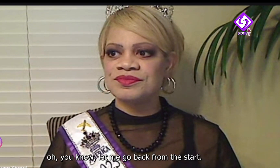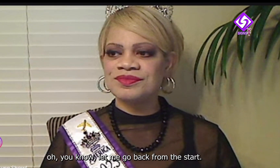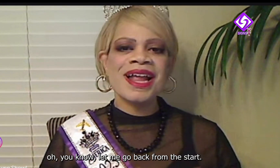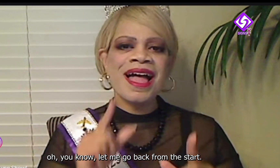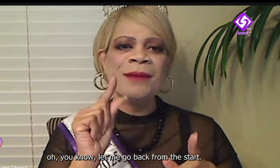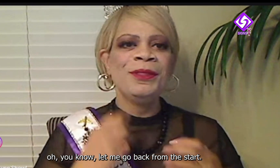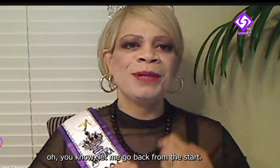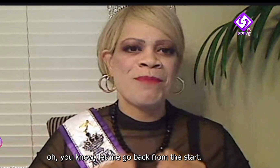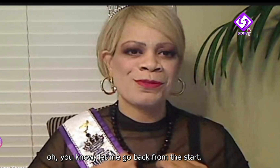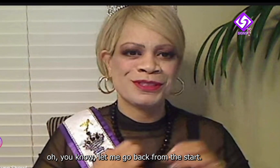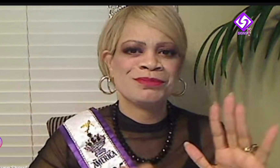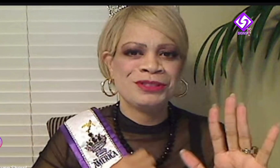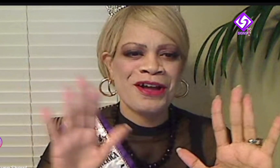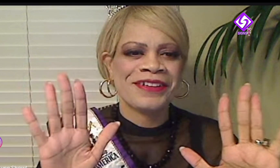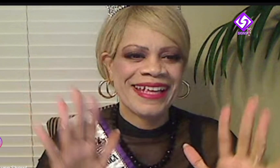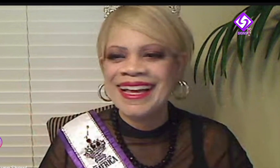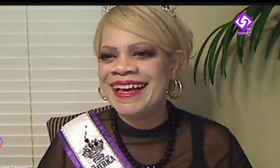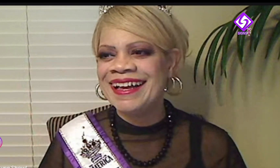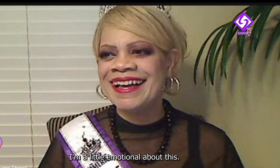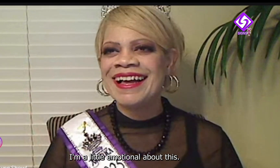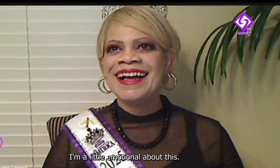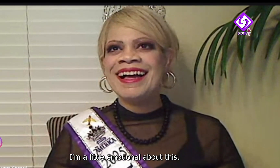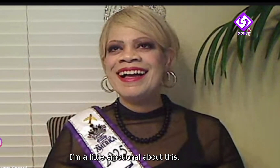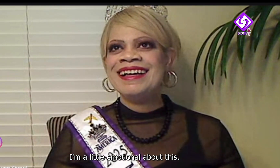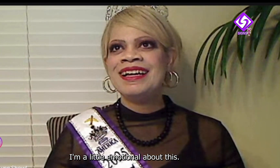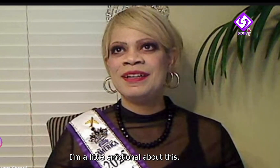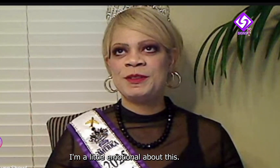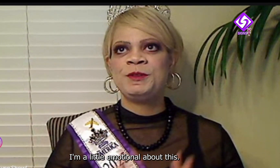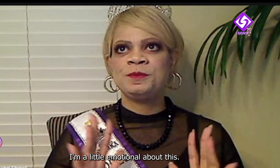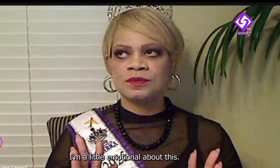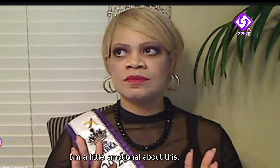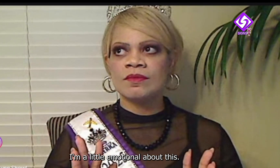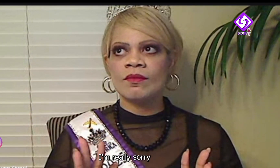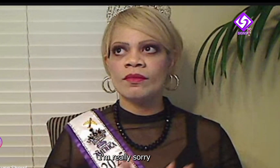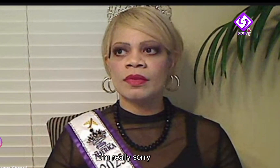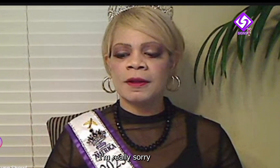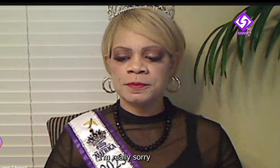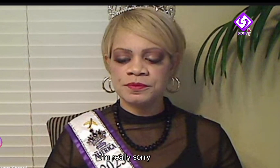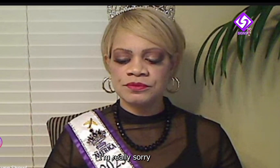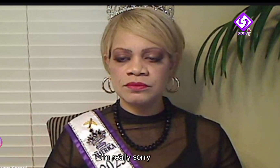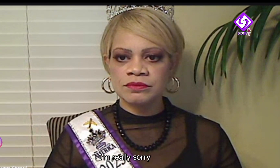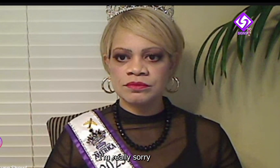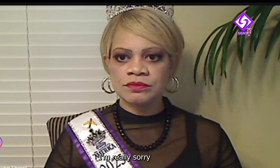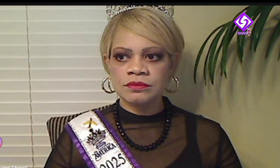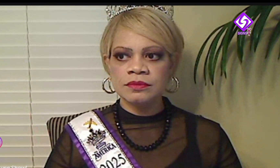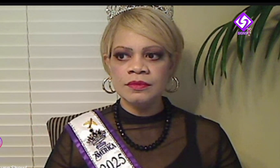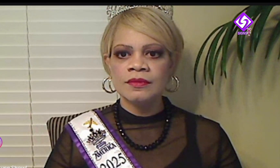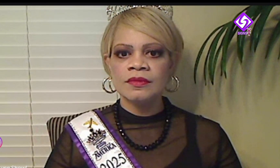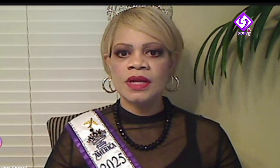Oh, let me go back from the start. I'm a little emotional about this. I'm really sorry.